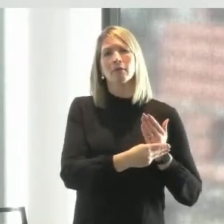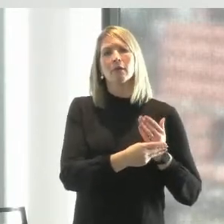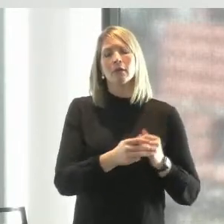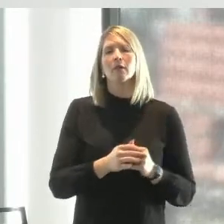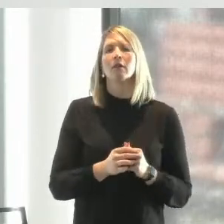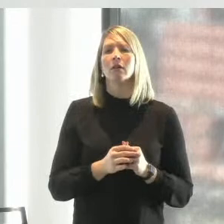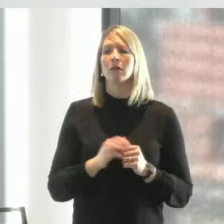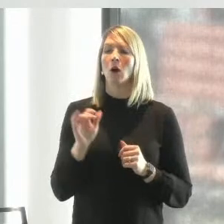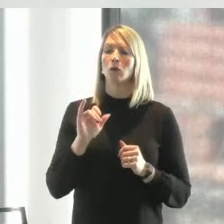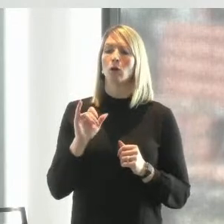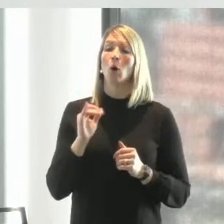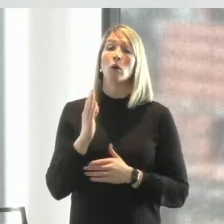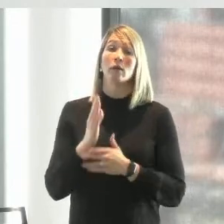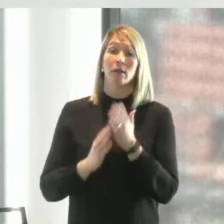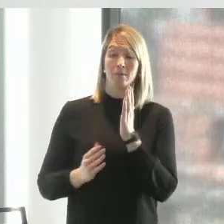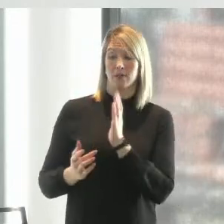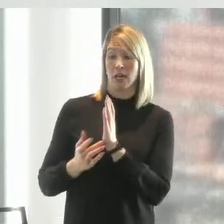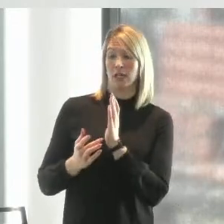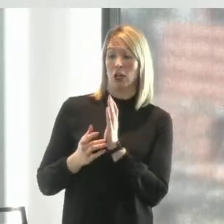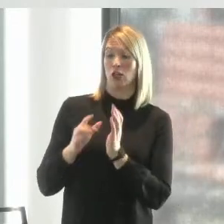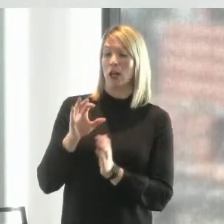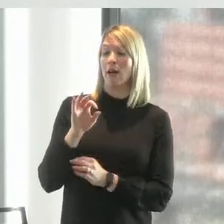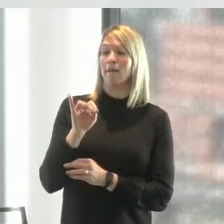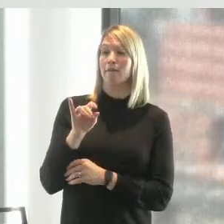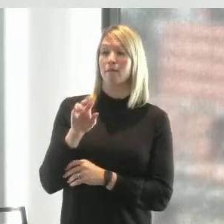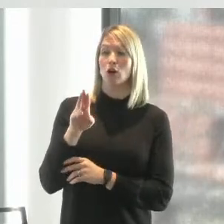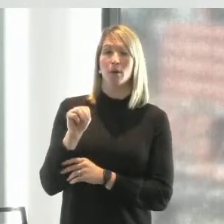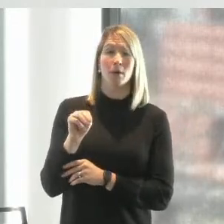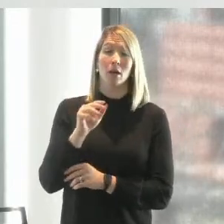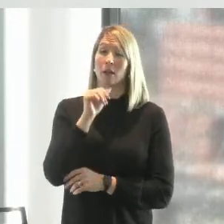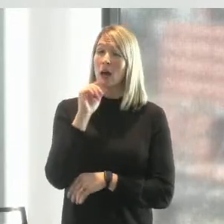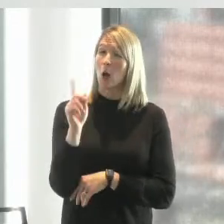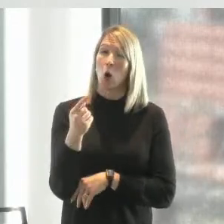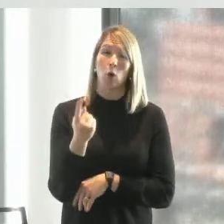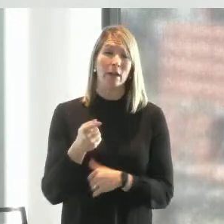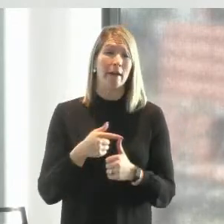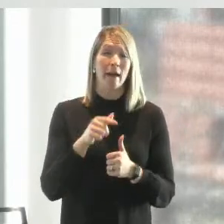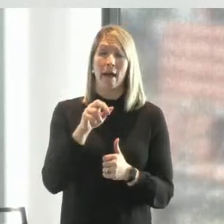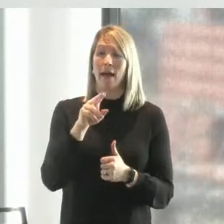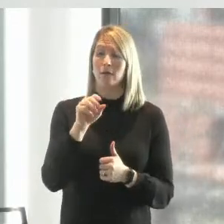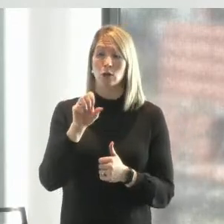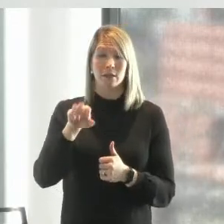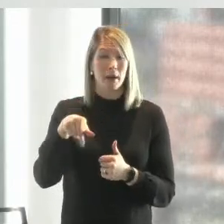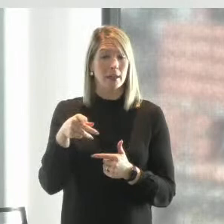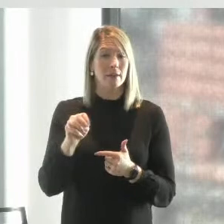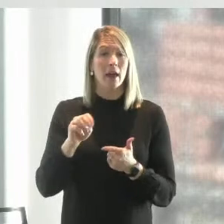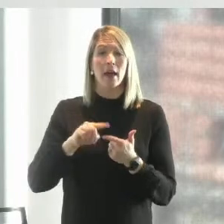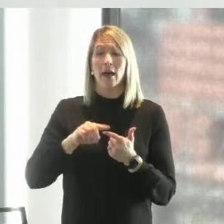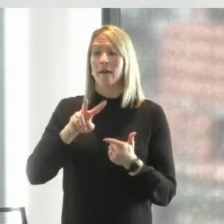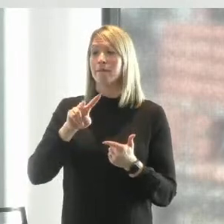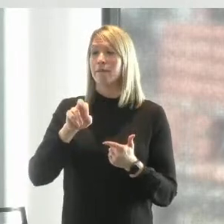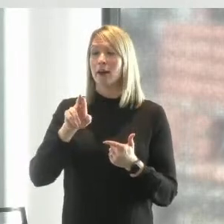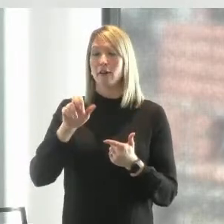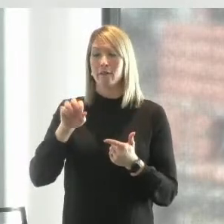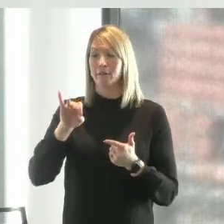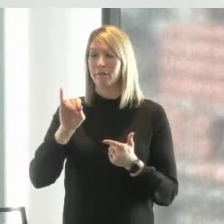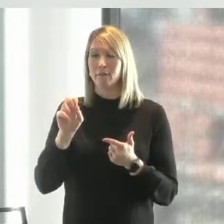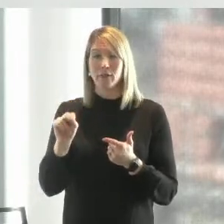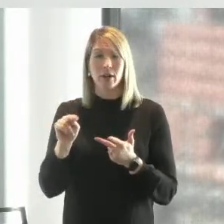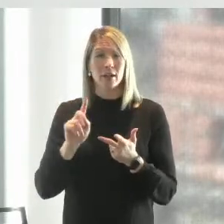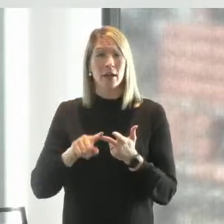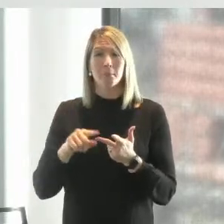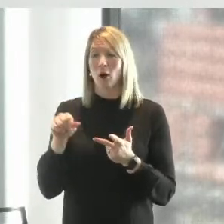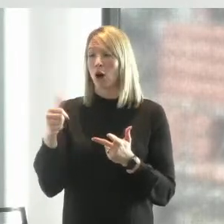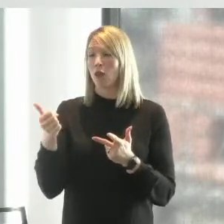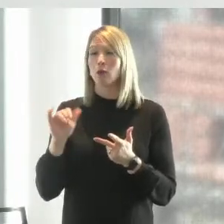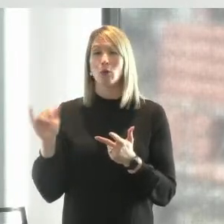some leading tech firms, not just Genoa and Verafin and Provincial Aerospace, who we're so proud of, but the companies that are just downstairs